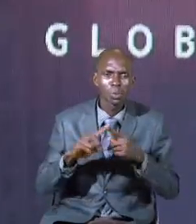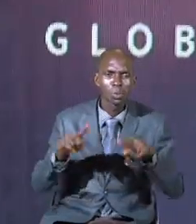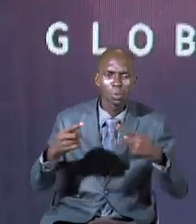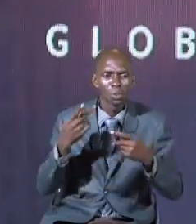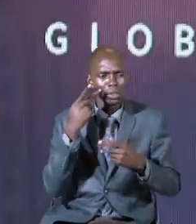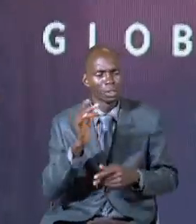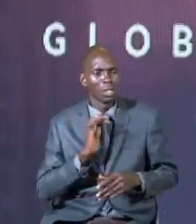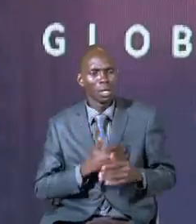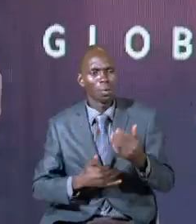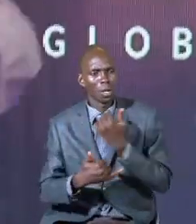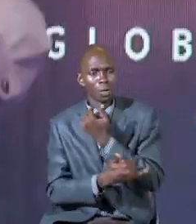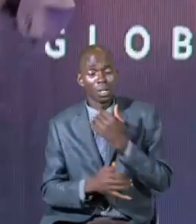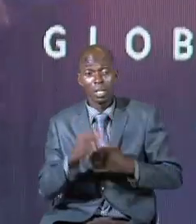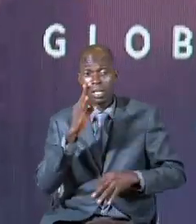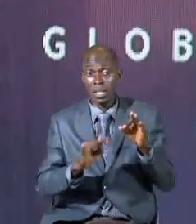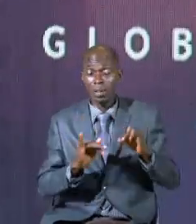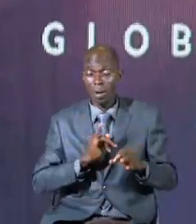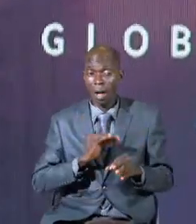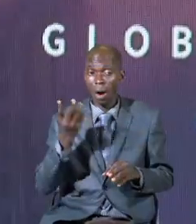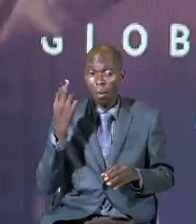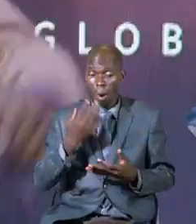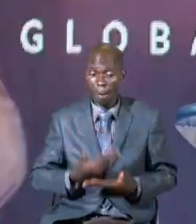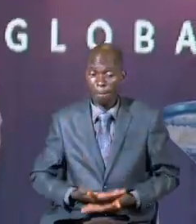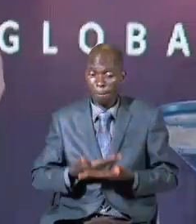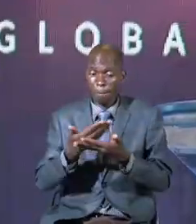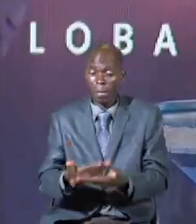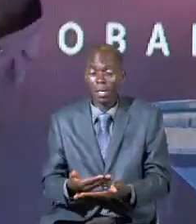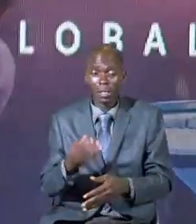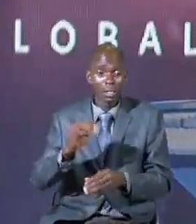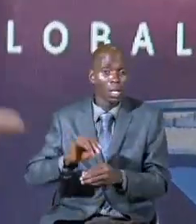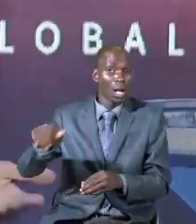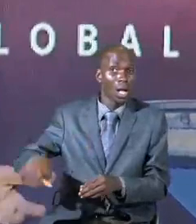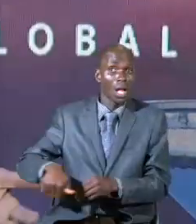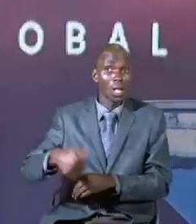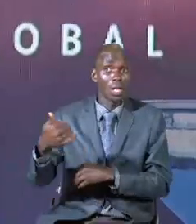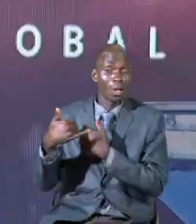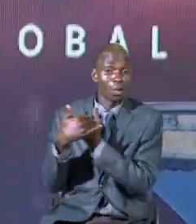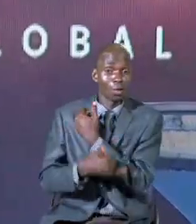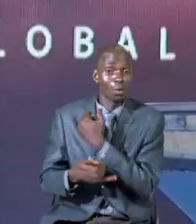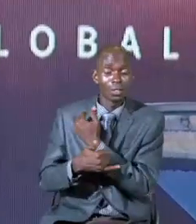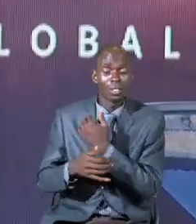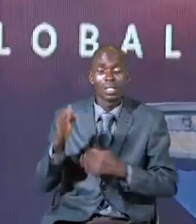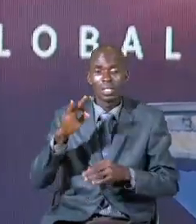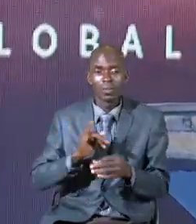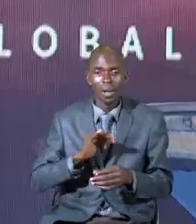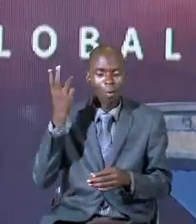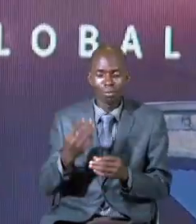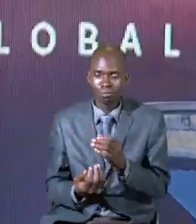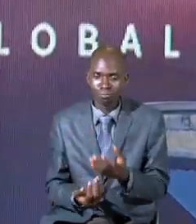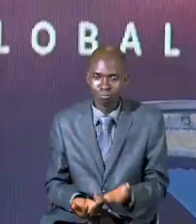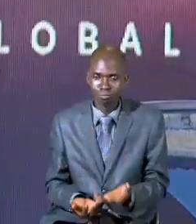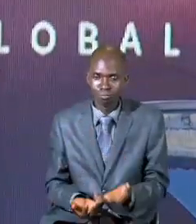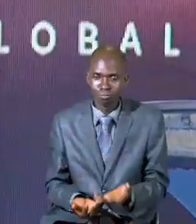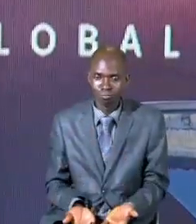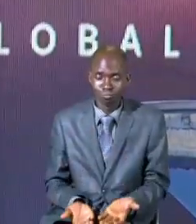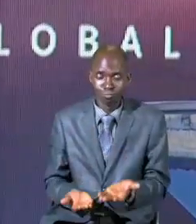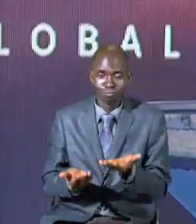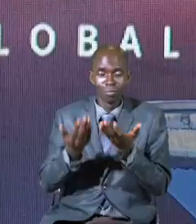in that other country, if I were raised in another country, you know, it's because of adversity. But in